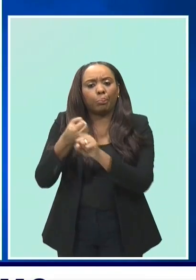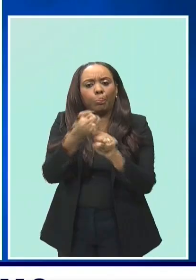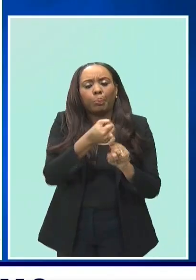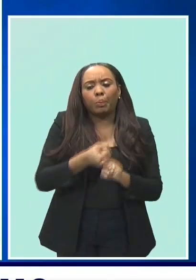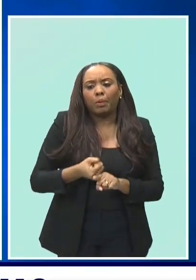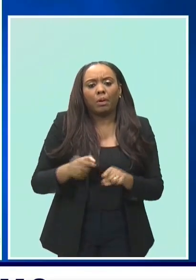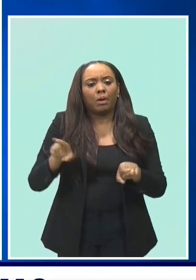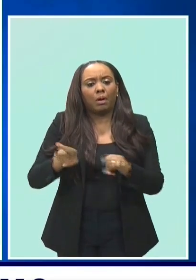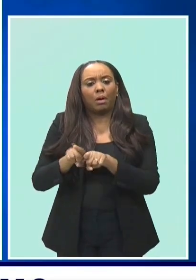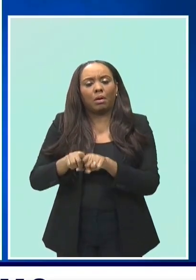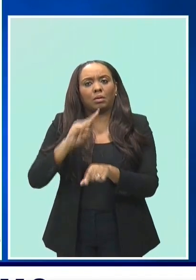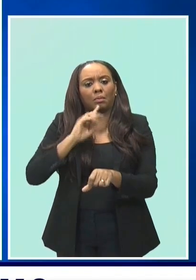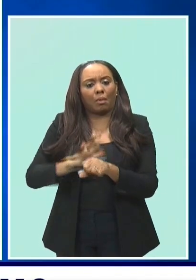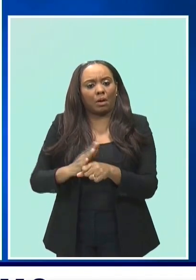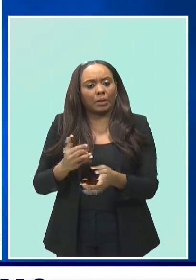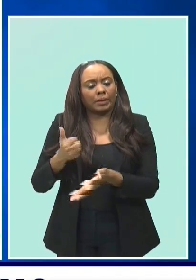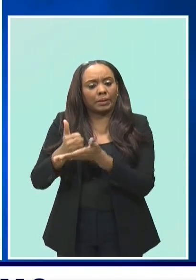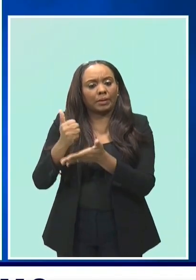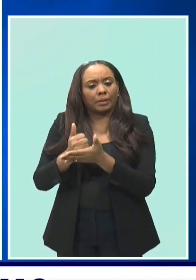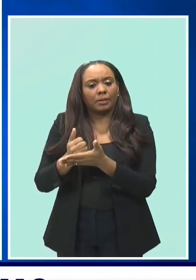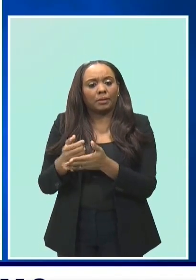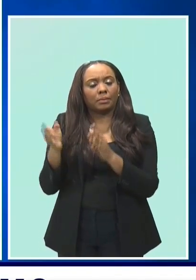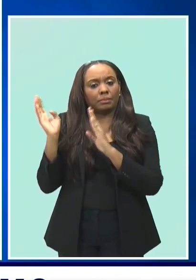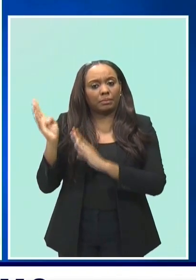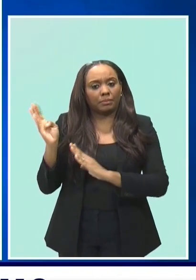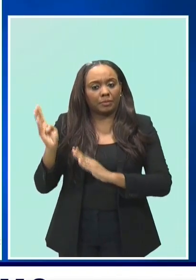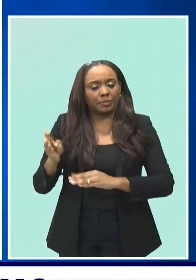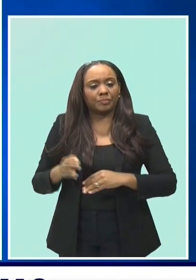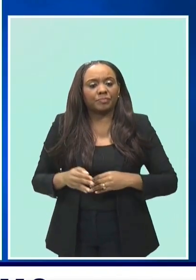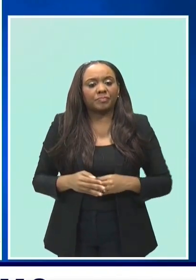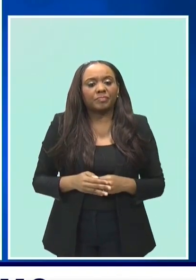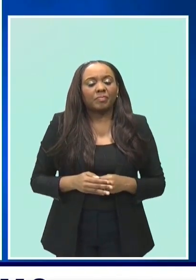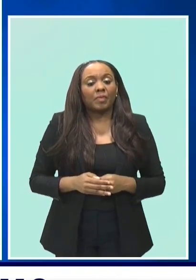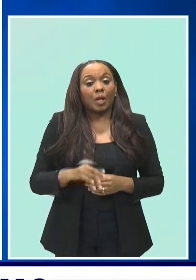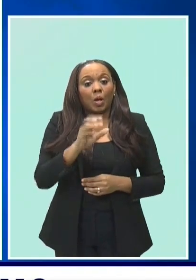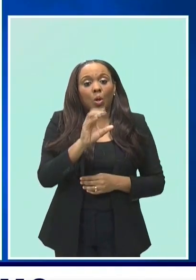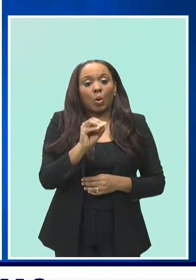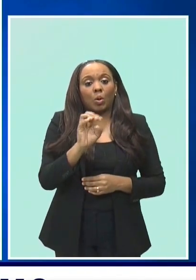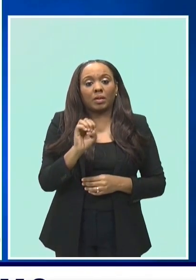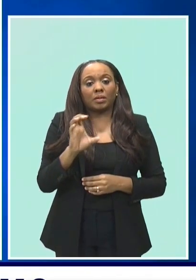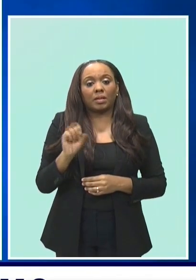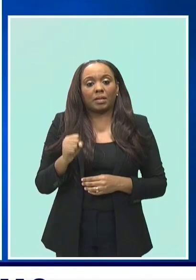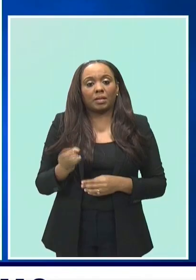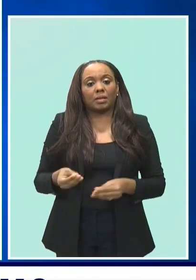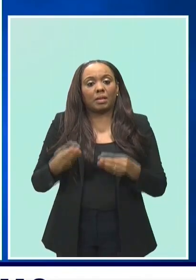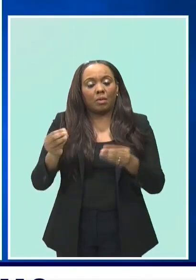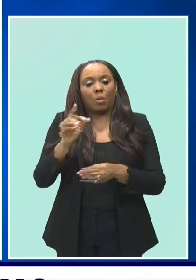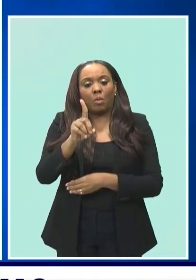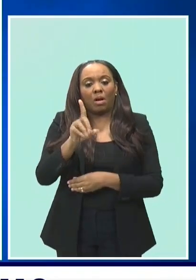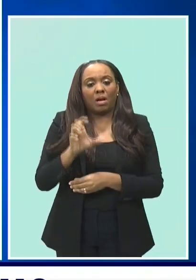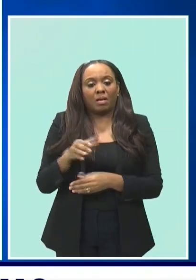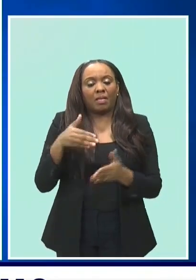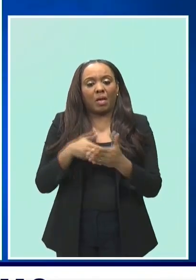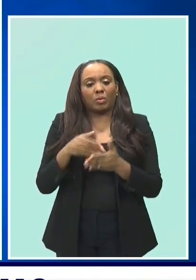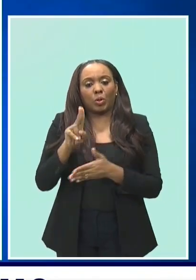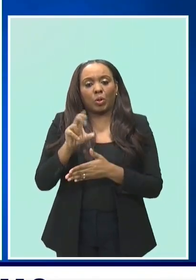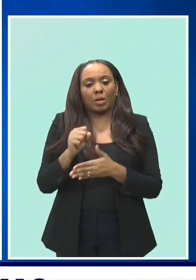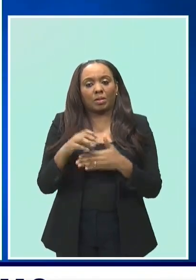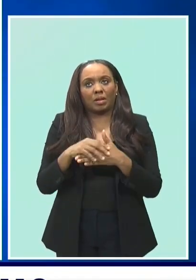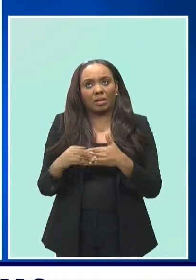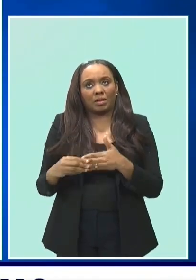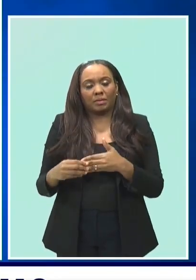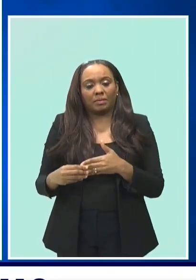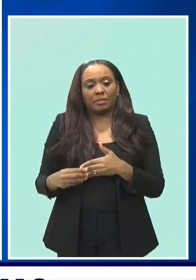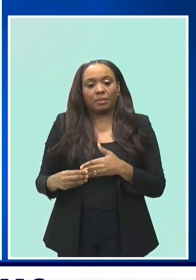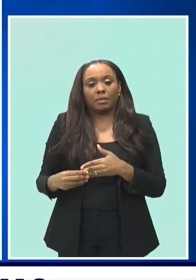their contributions for Bahamas. The OECS countries committing to $100,000 each. At last count,